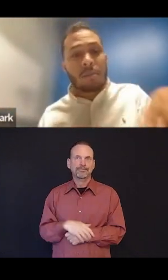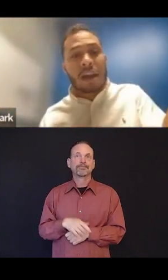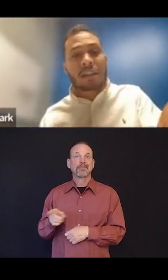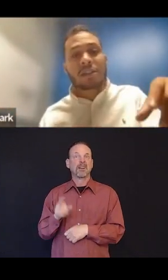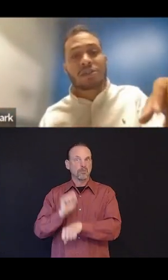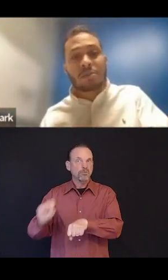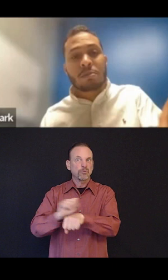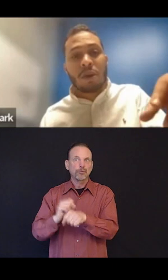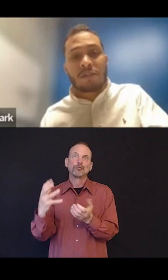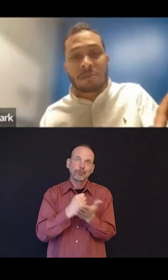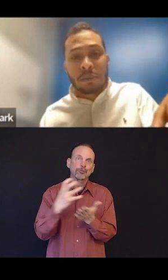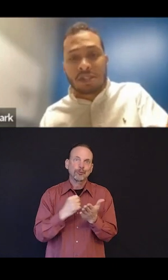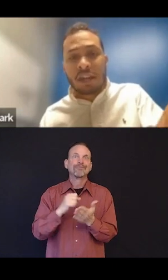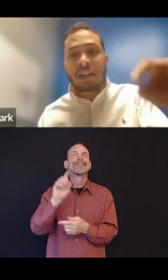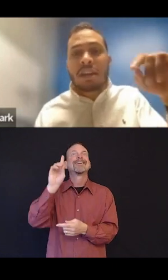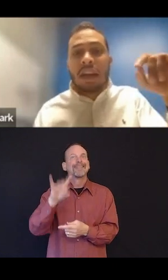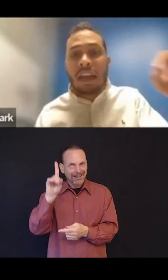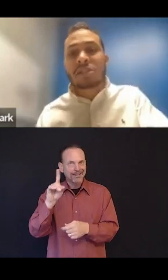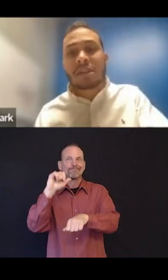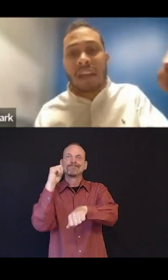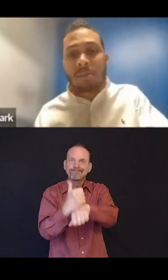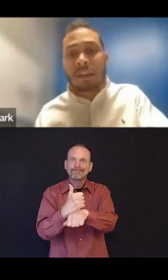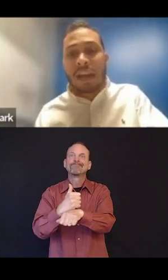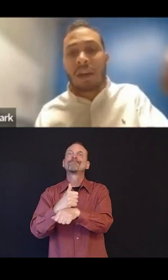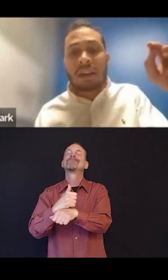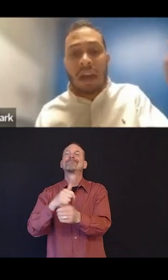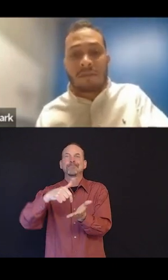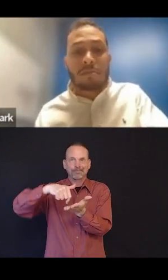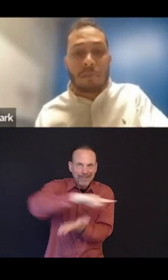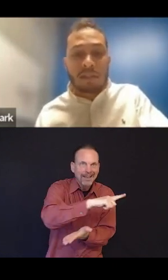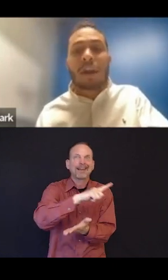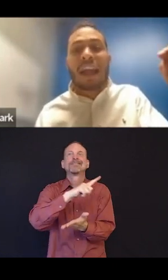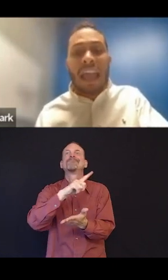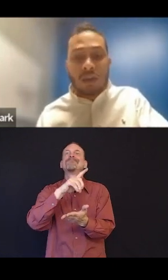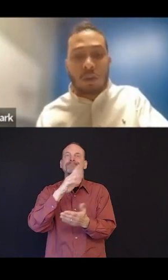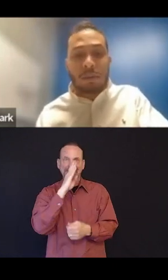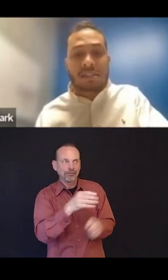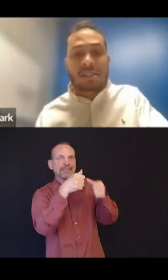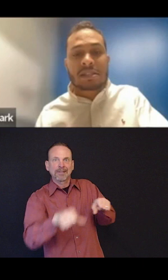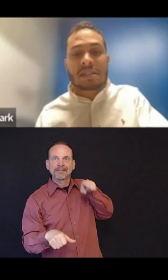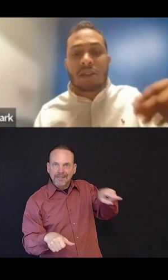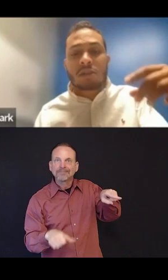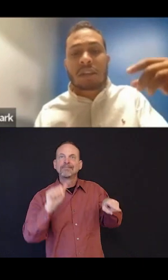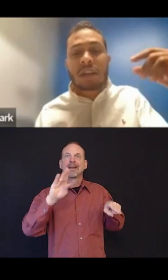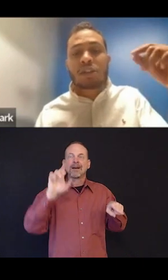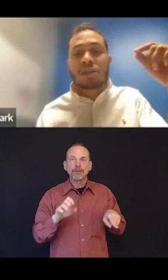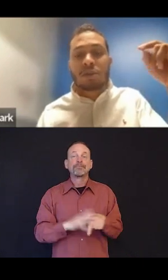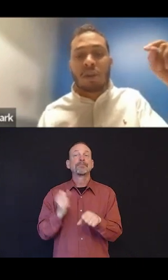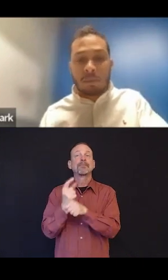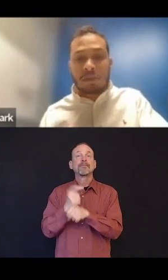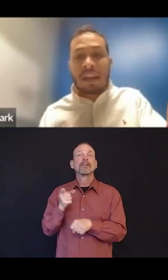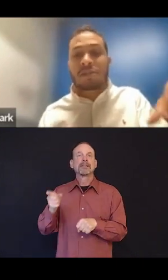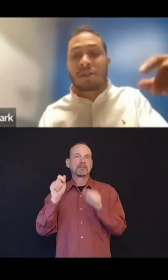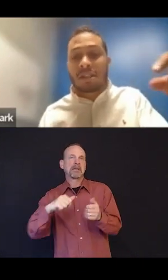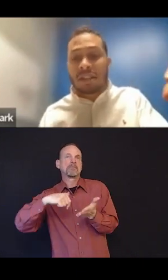to automatically contribute part of his paycheck into his ABLE account every month. On an annual basis, Dalton can